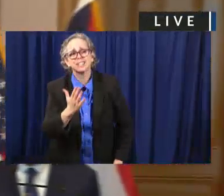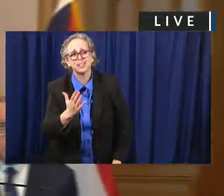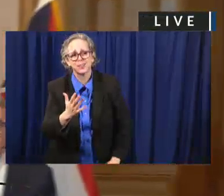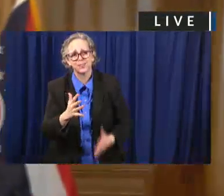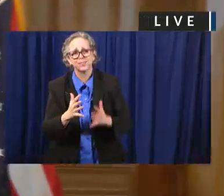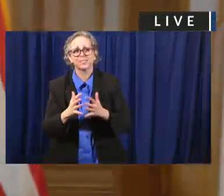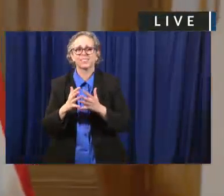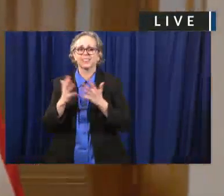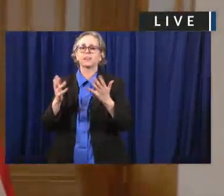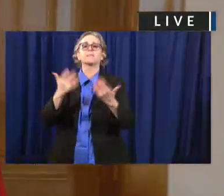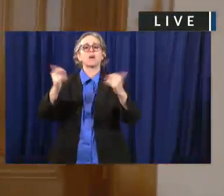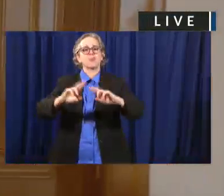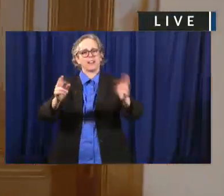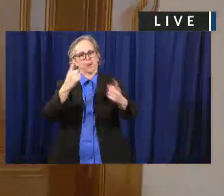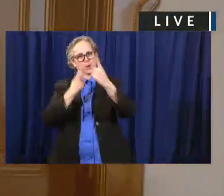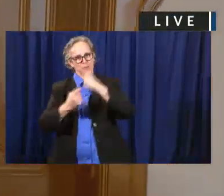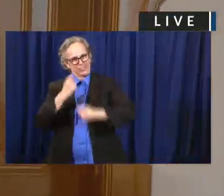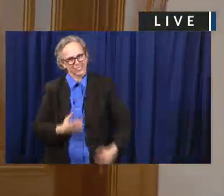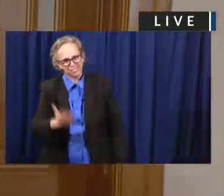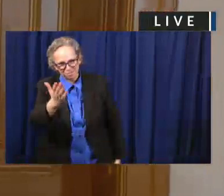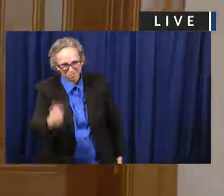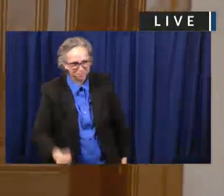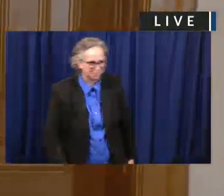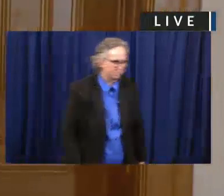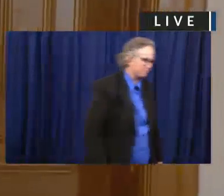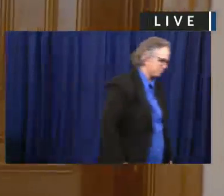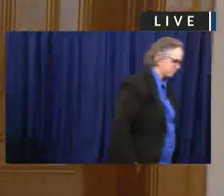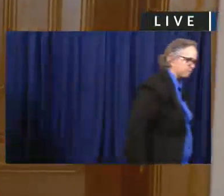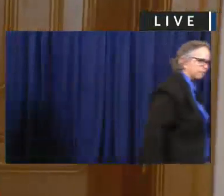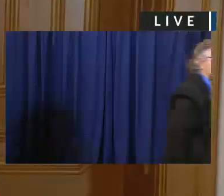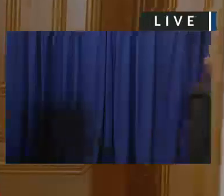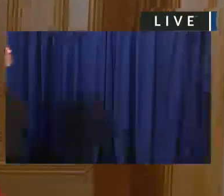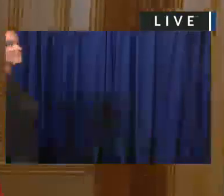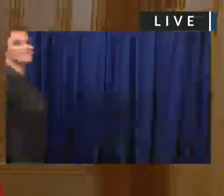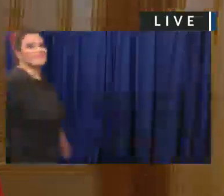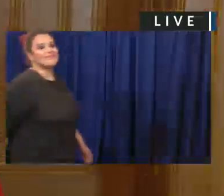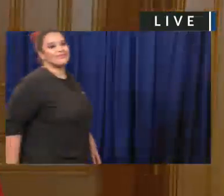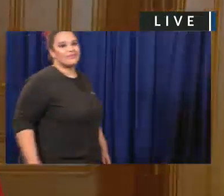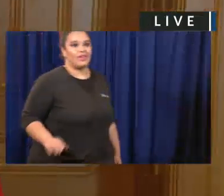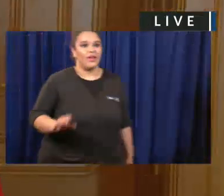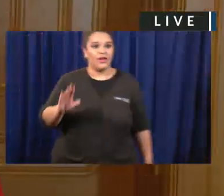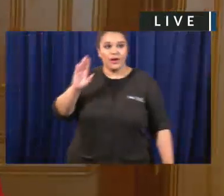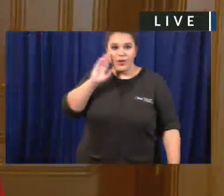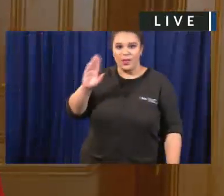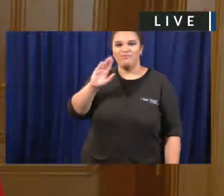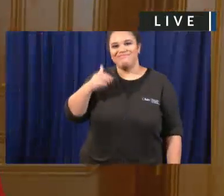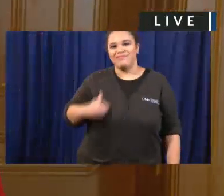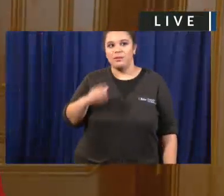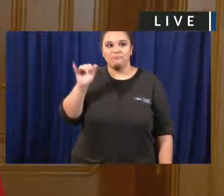take a question. Mr. Oddie is first. Jim Oddie from WHIO TV. Thank you, Governor, for doing this.